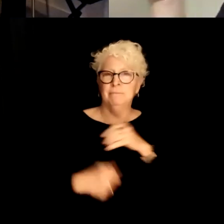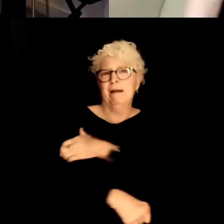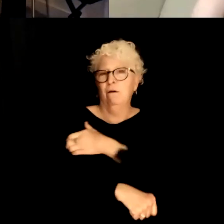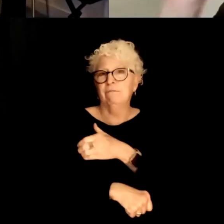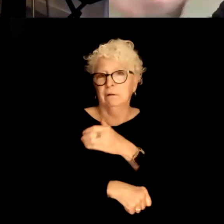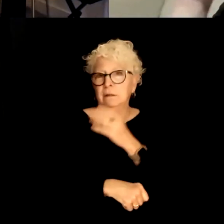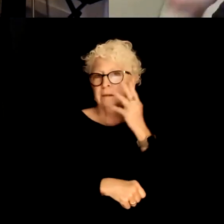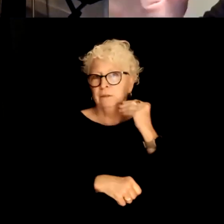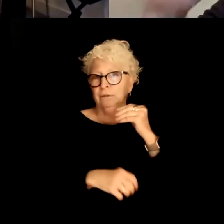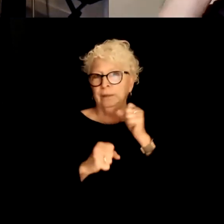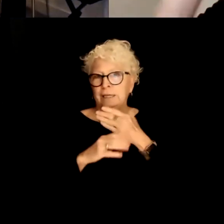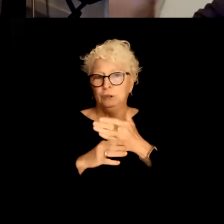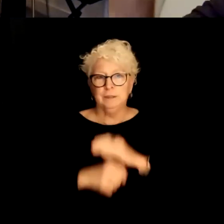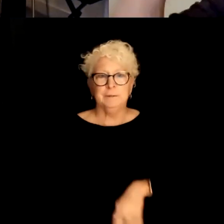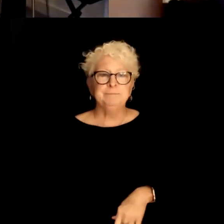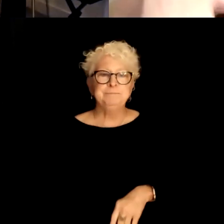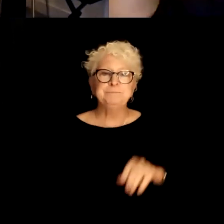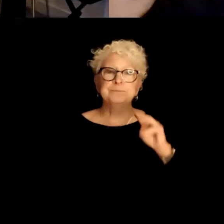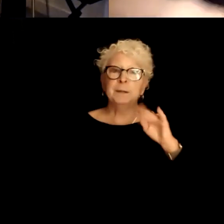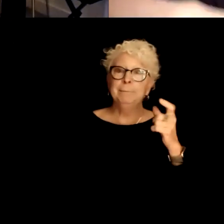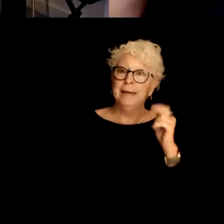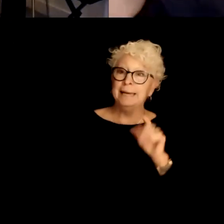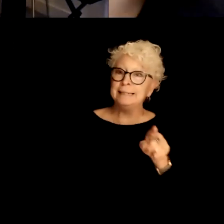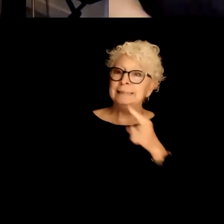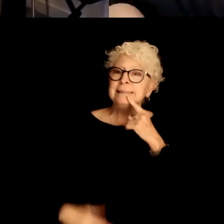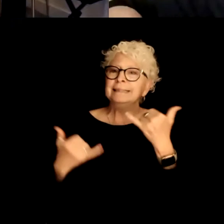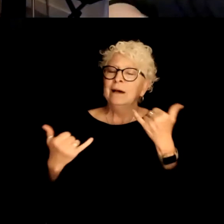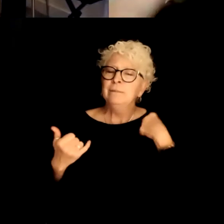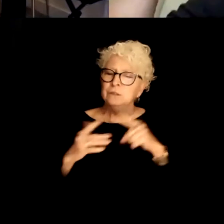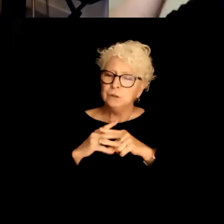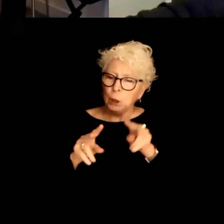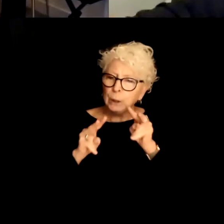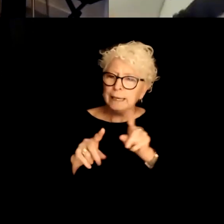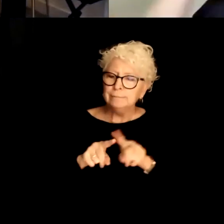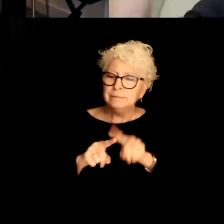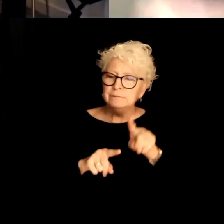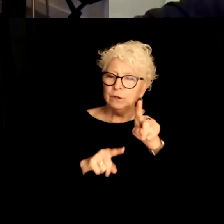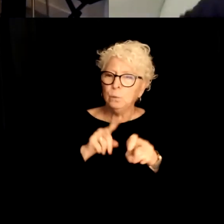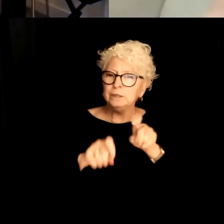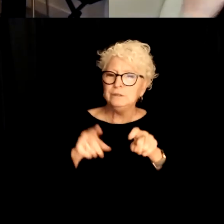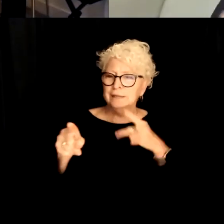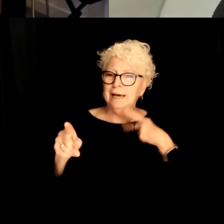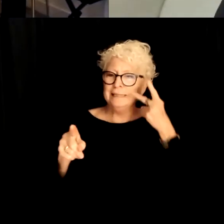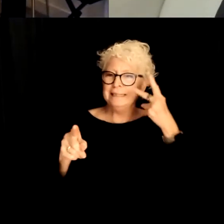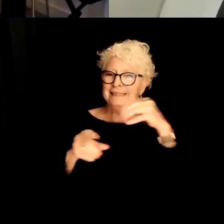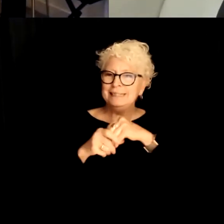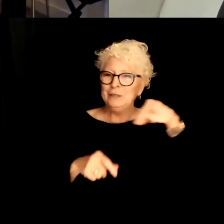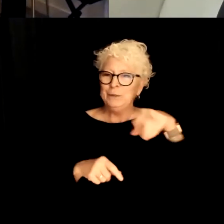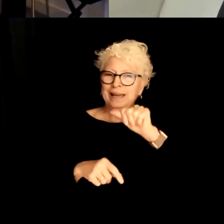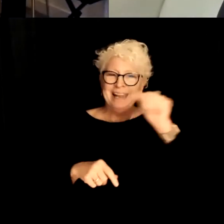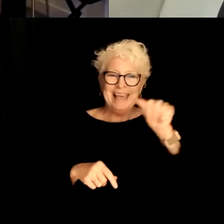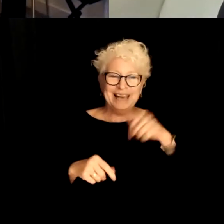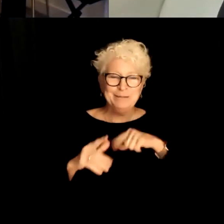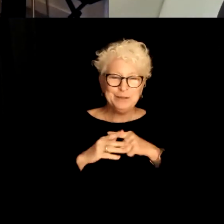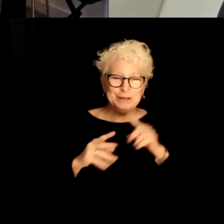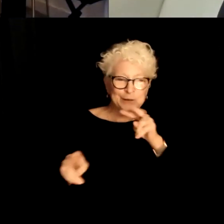is that I'm gonna start looking at some of the questions that people have been very generously putting in throughout our